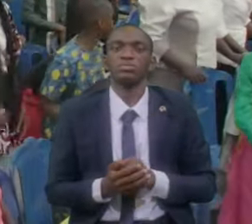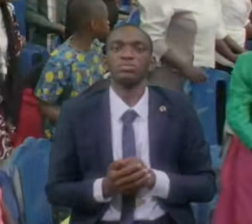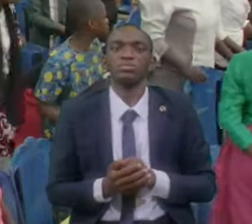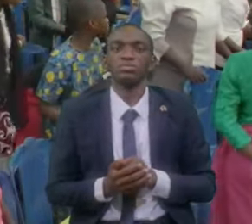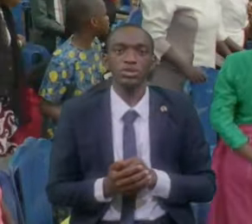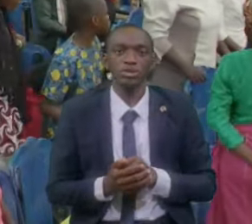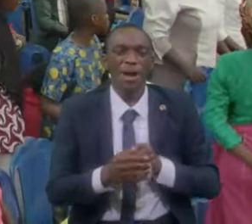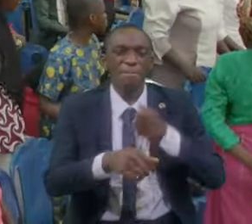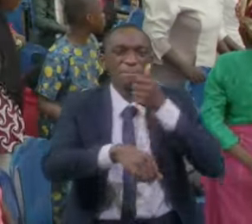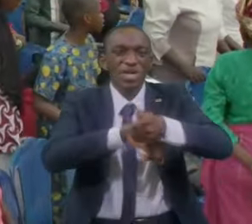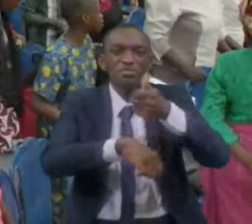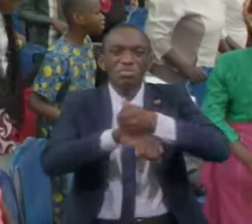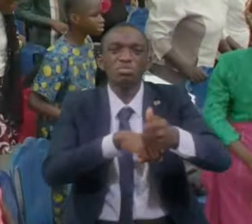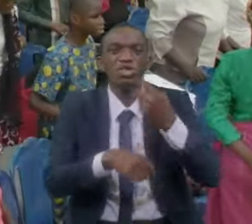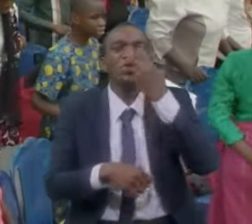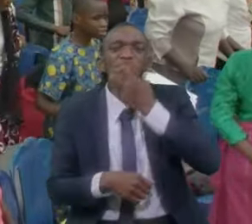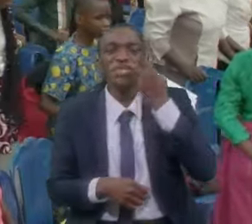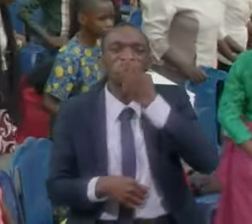Blasphemous speech.